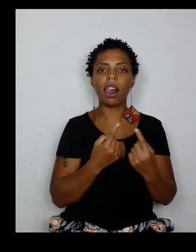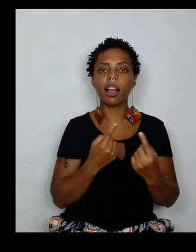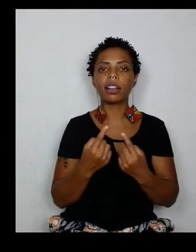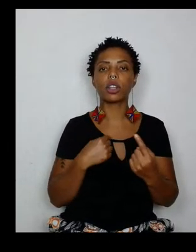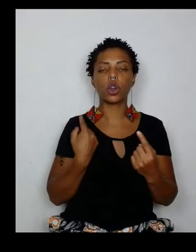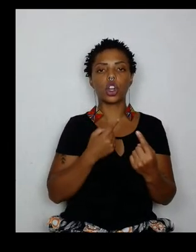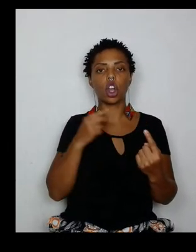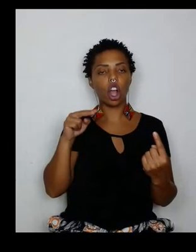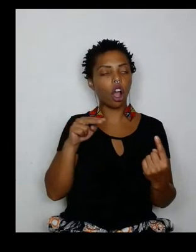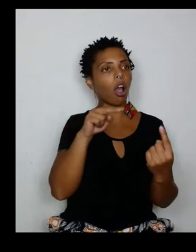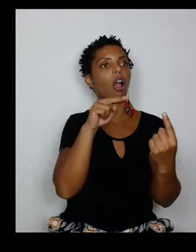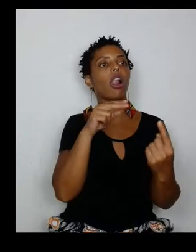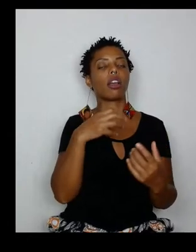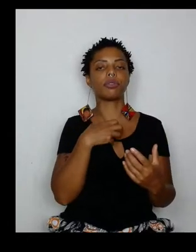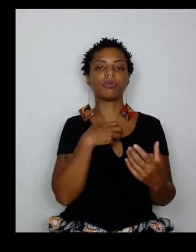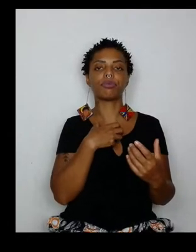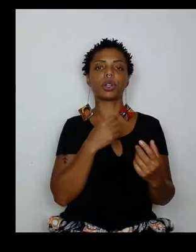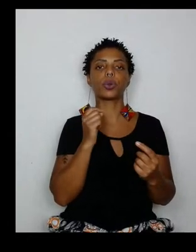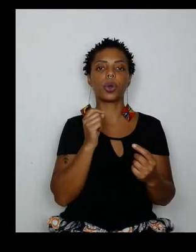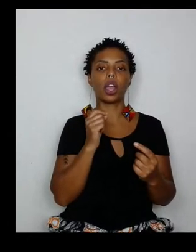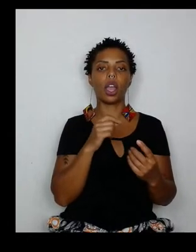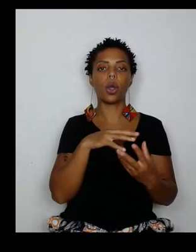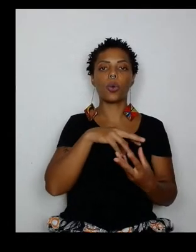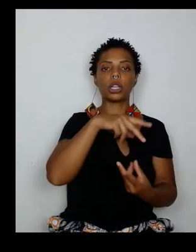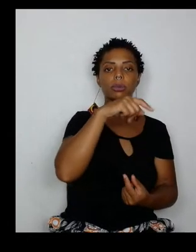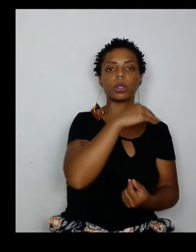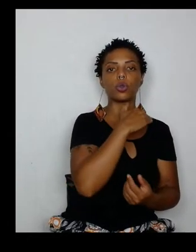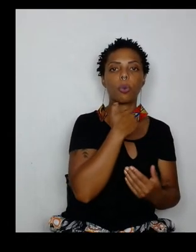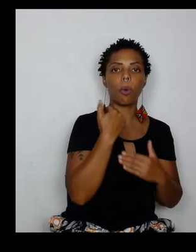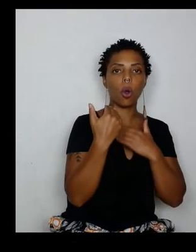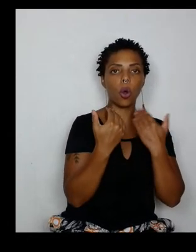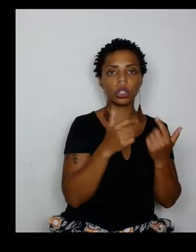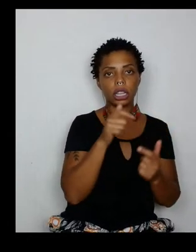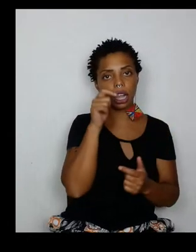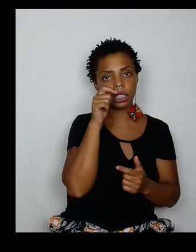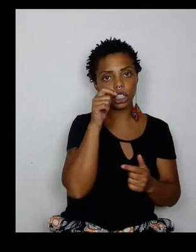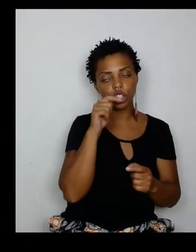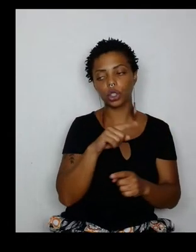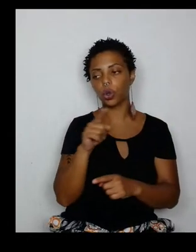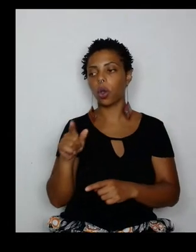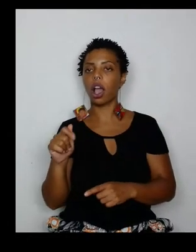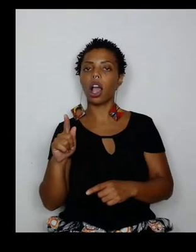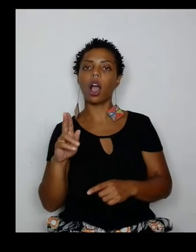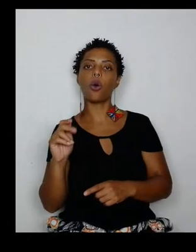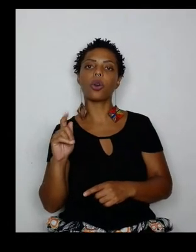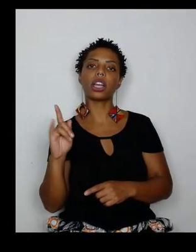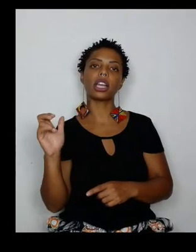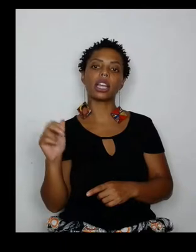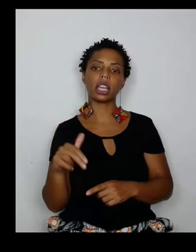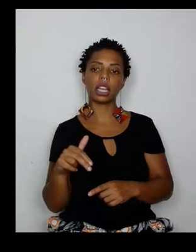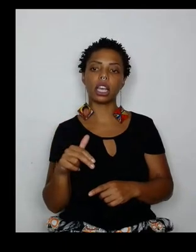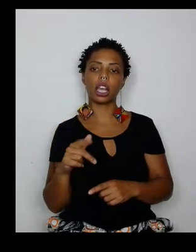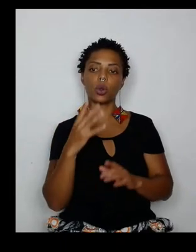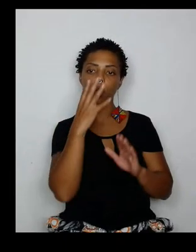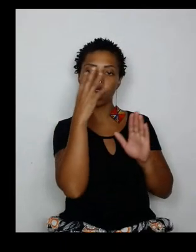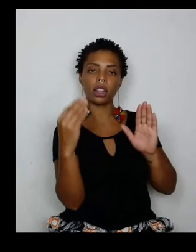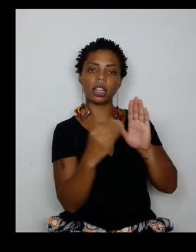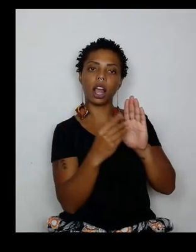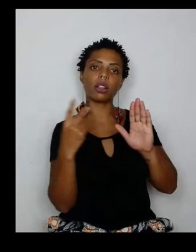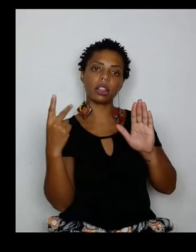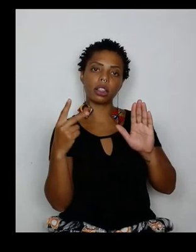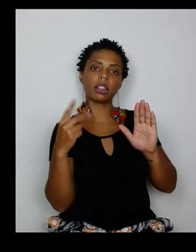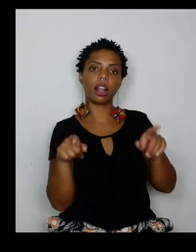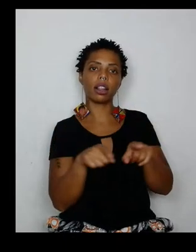watching and gogan himself as it's understood here so it seems to me that the self-portrait helps to dramatize